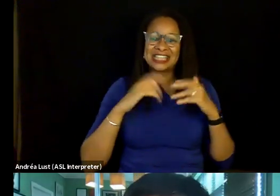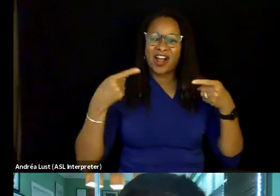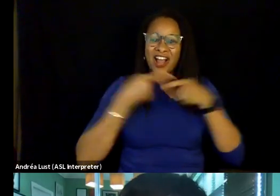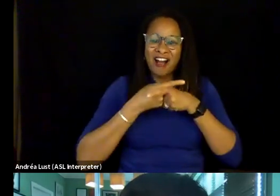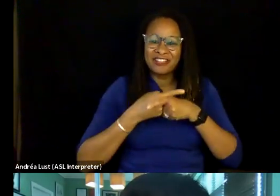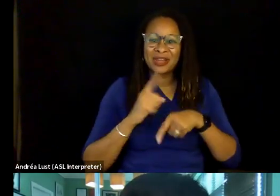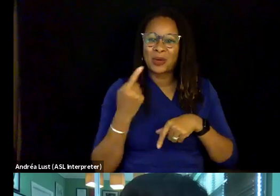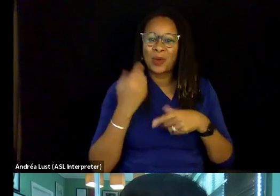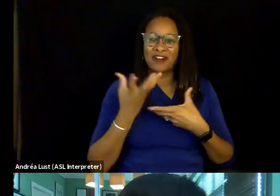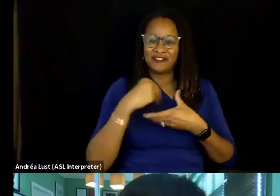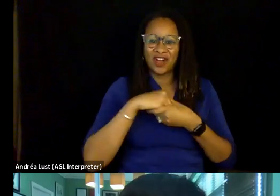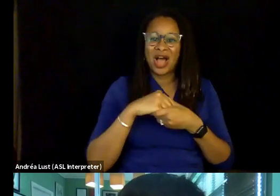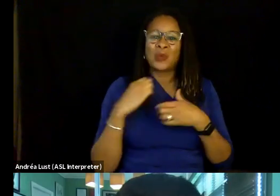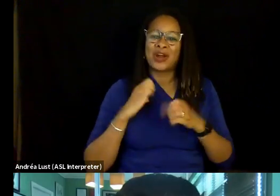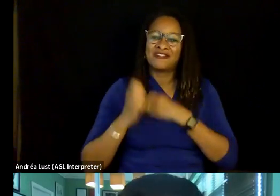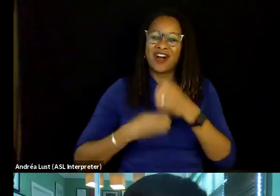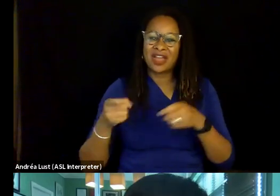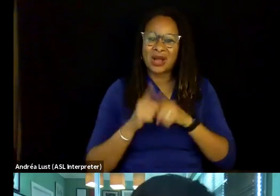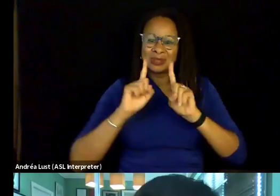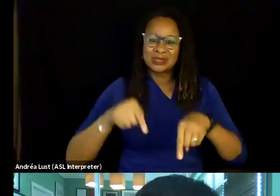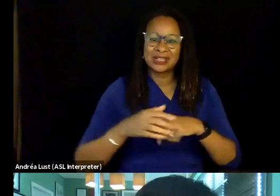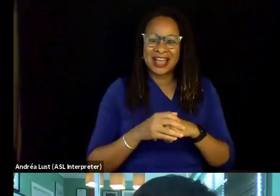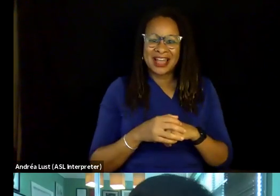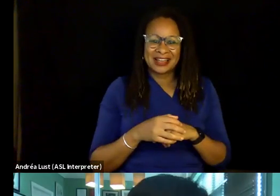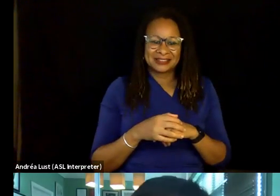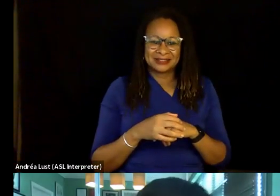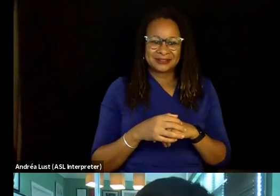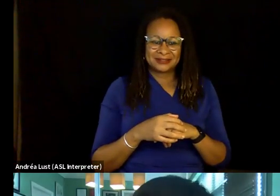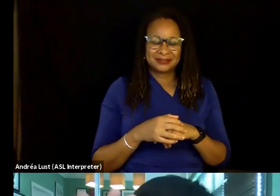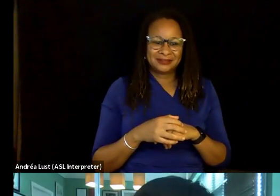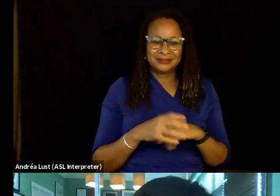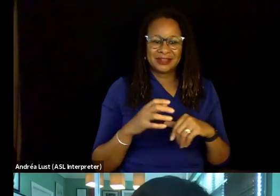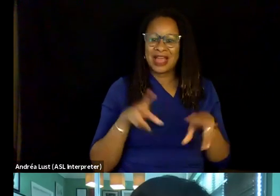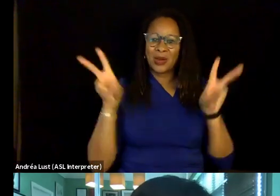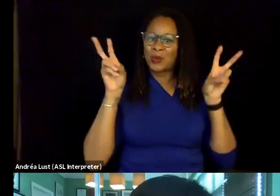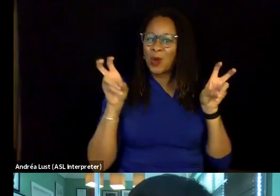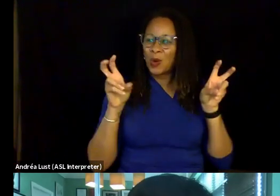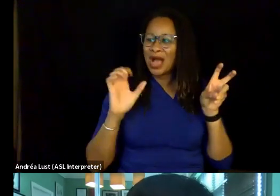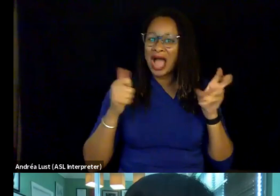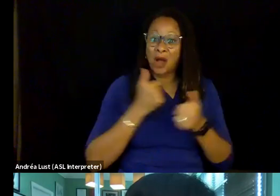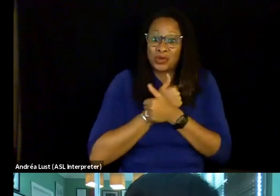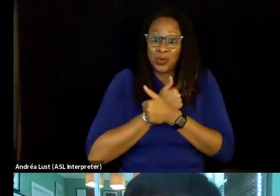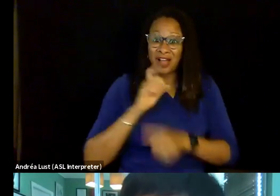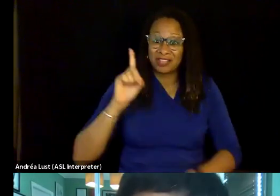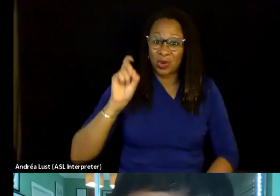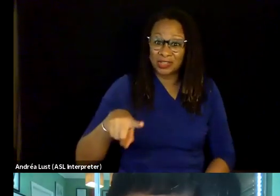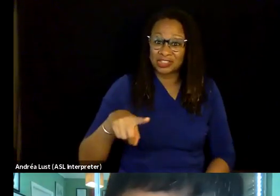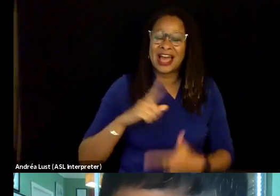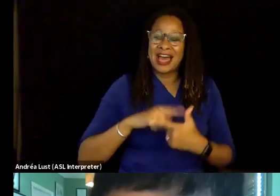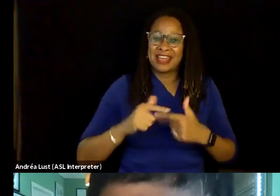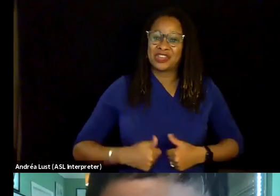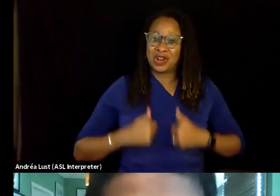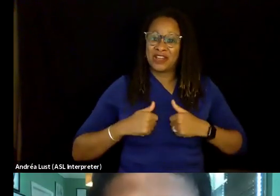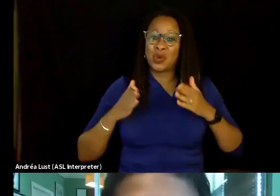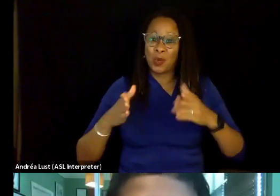we're evolving as we go. It's like that Rainier Maria Rilke quote about how you love the question and then you just live your way into the